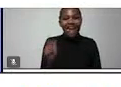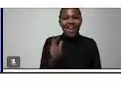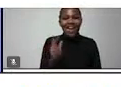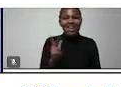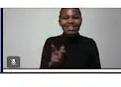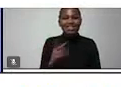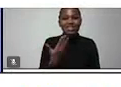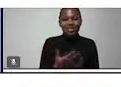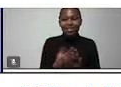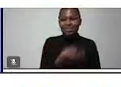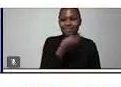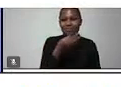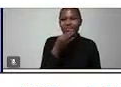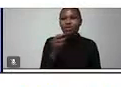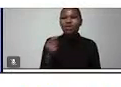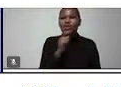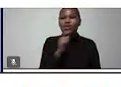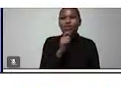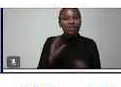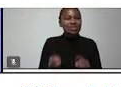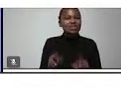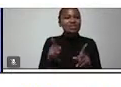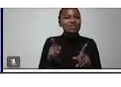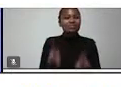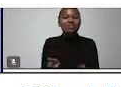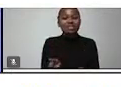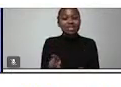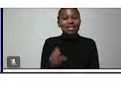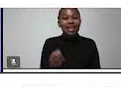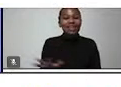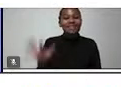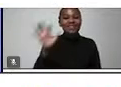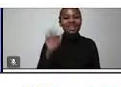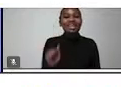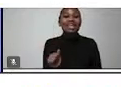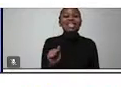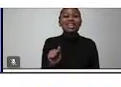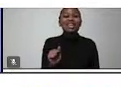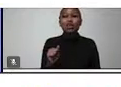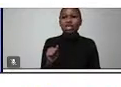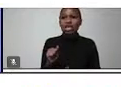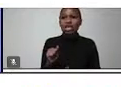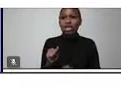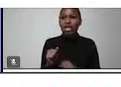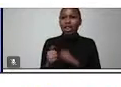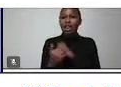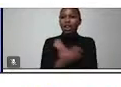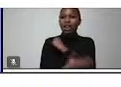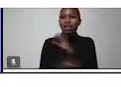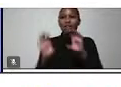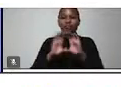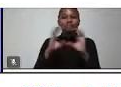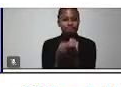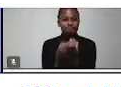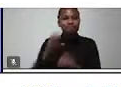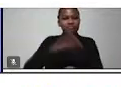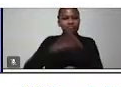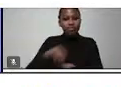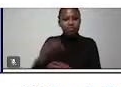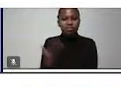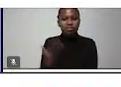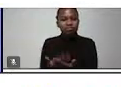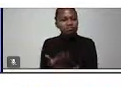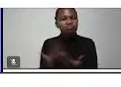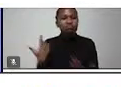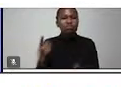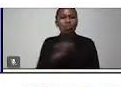should actually use the opportunities provided by the African Continental Free Trade agreement to argue why the